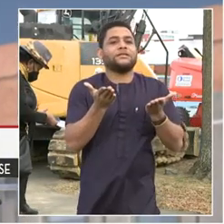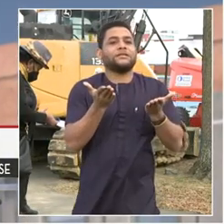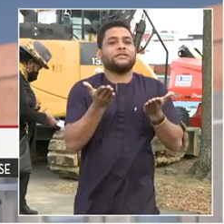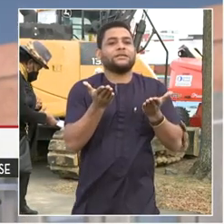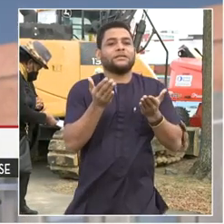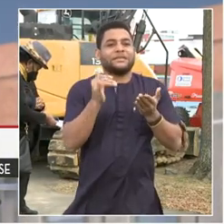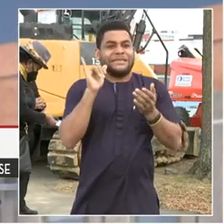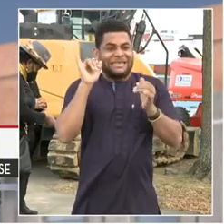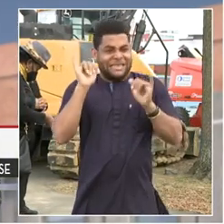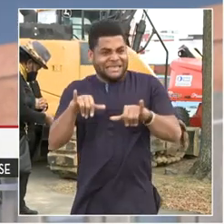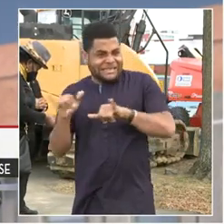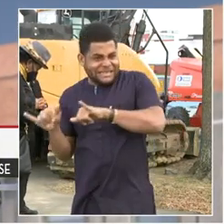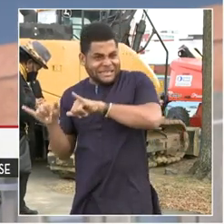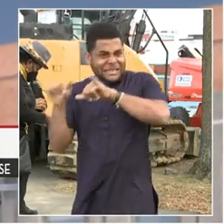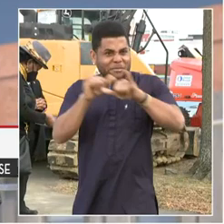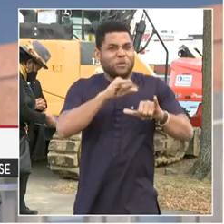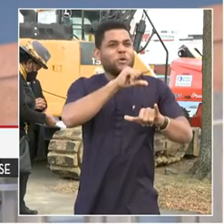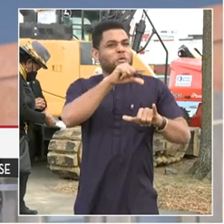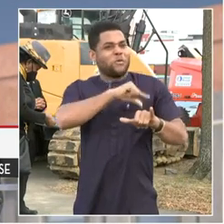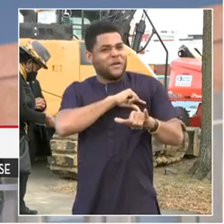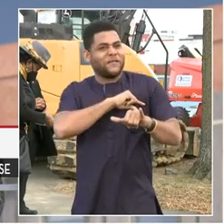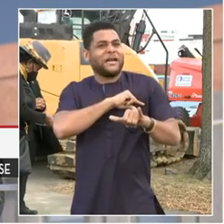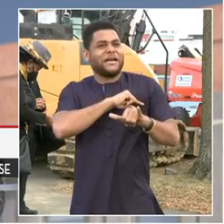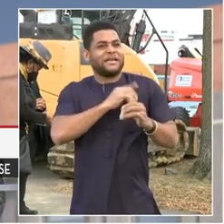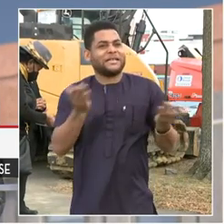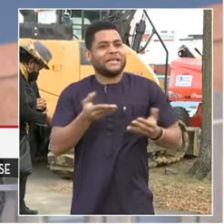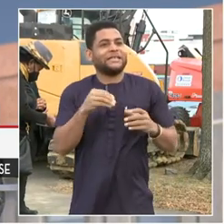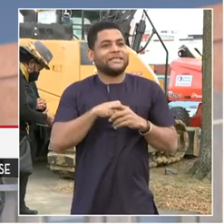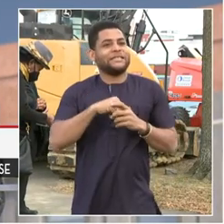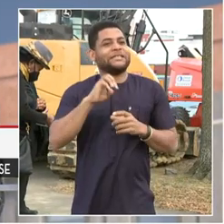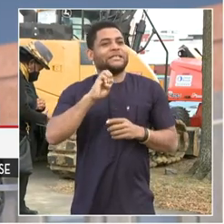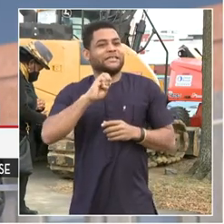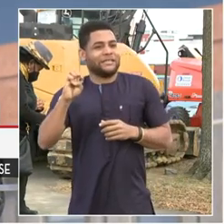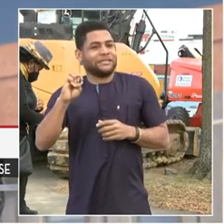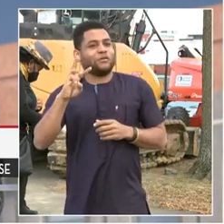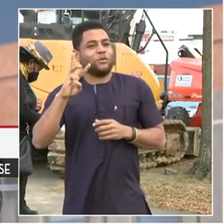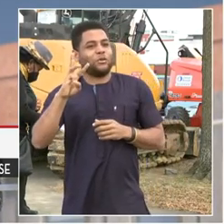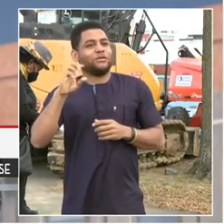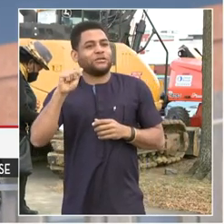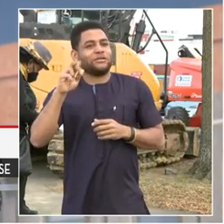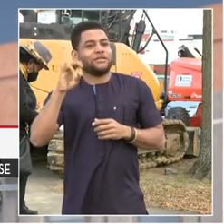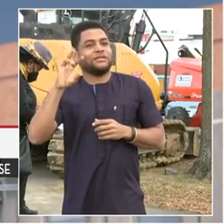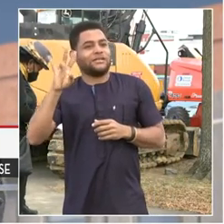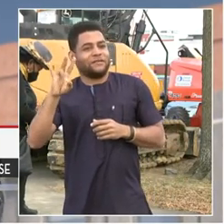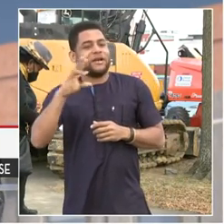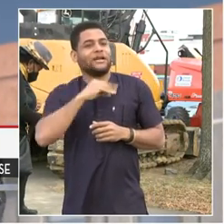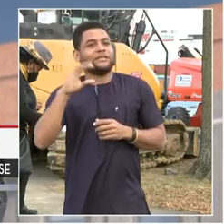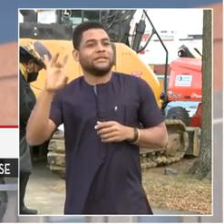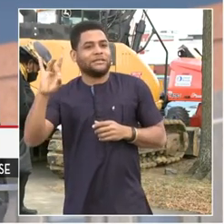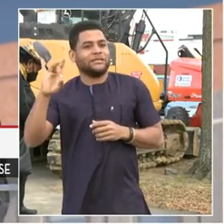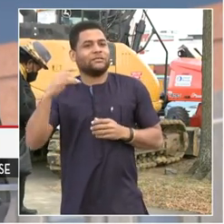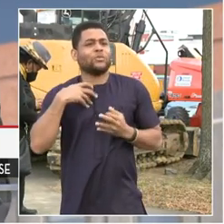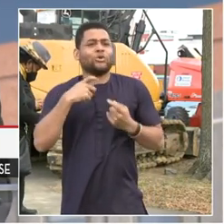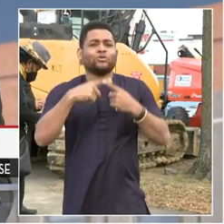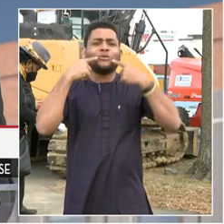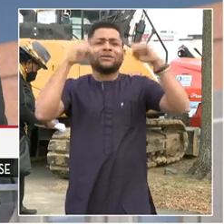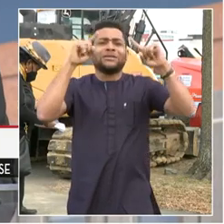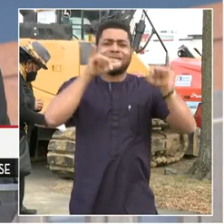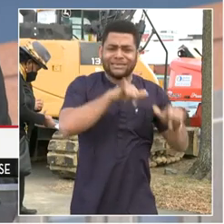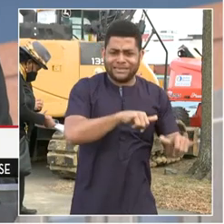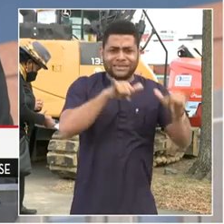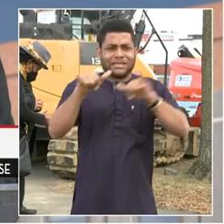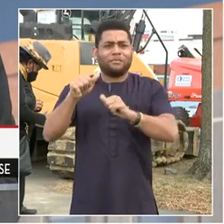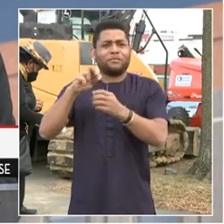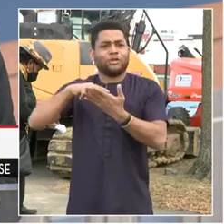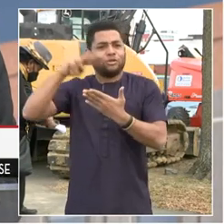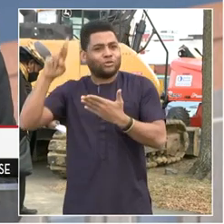and services to wards 7 and 8, and achieve the same kind of health outcomes that